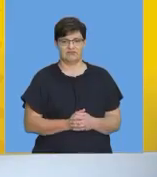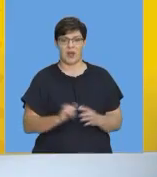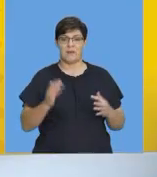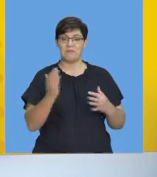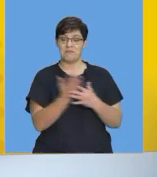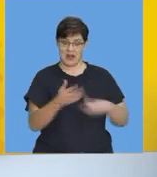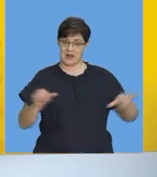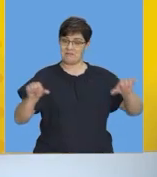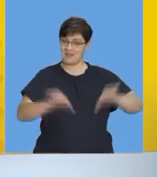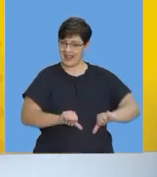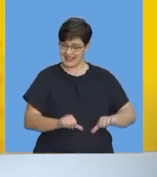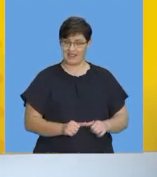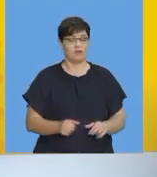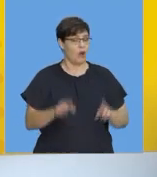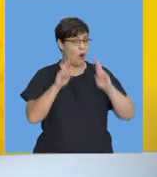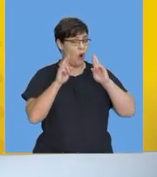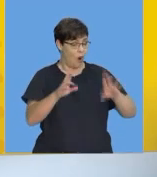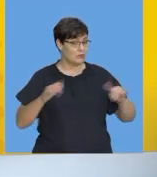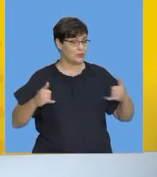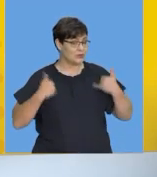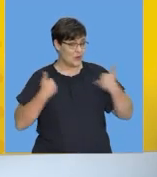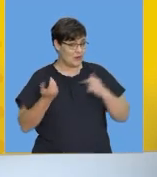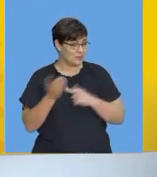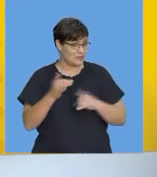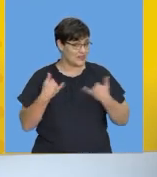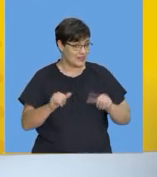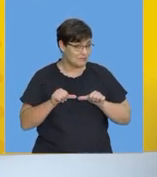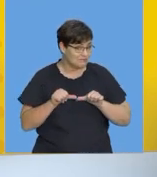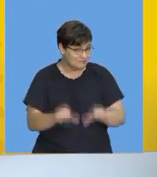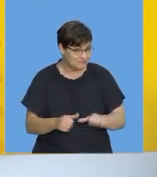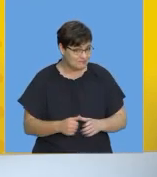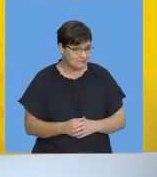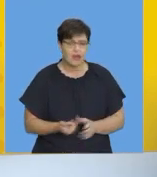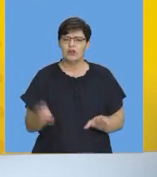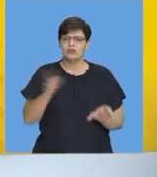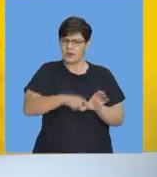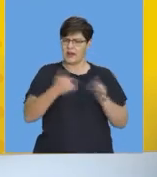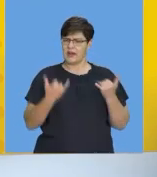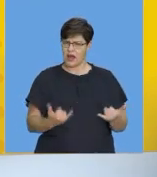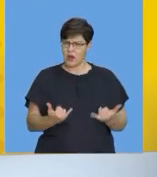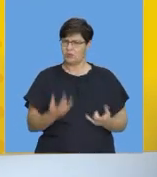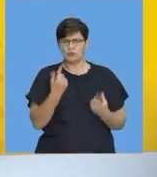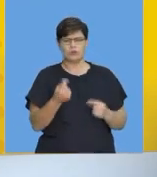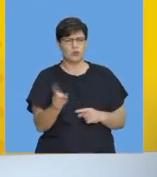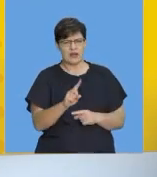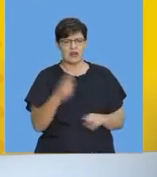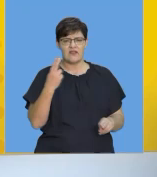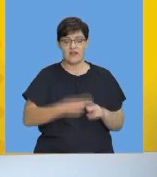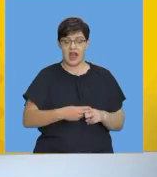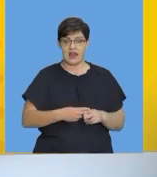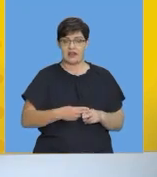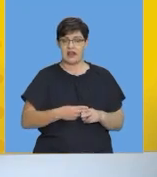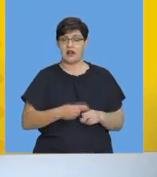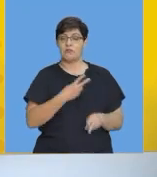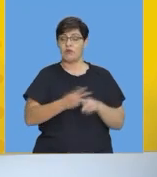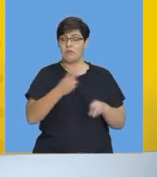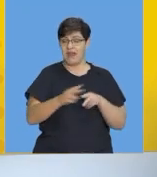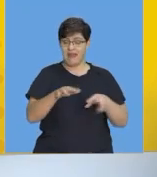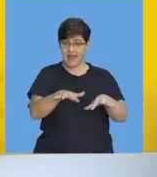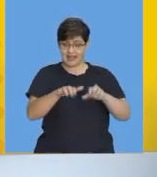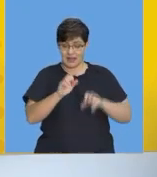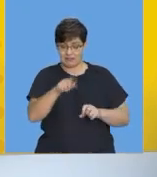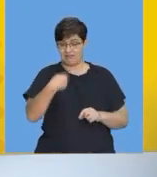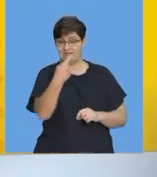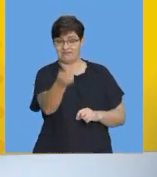We're back from the break, guys, and I hope you're still enjoying the show. If you've just joined us, we are still doing your final exam prep to help you with the